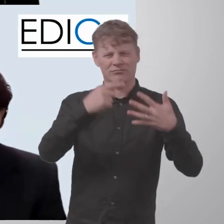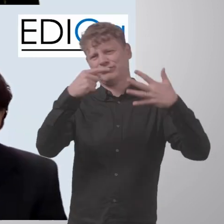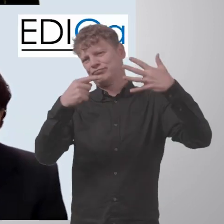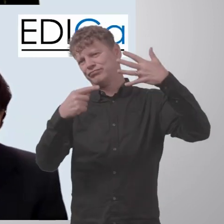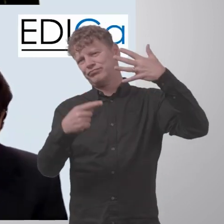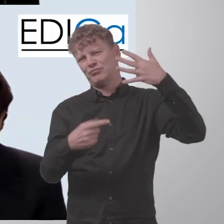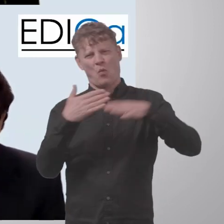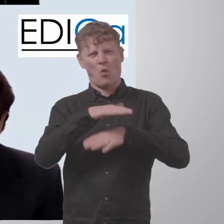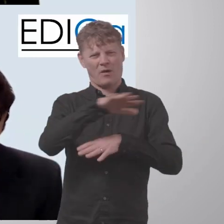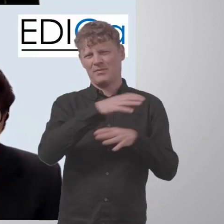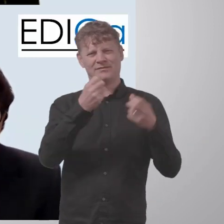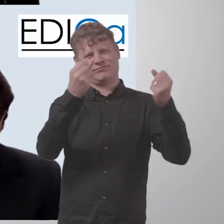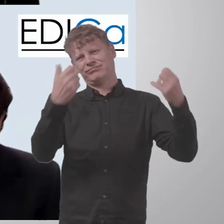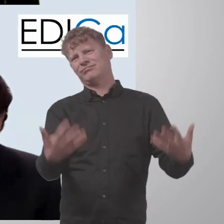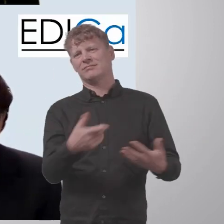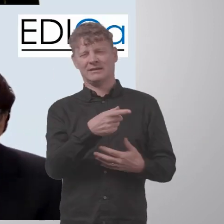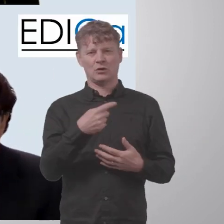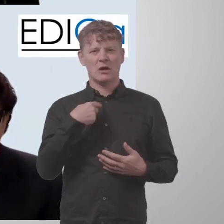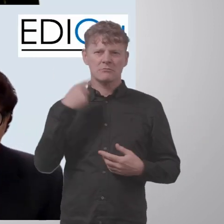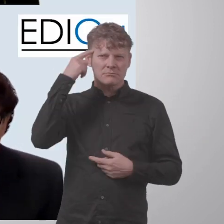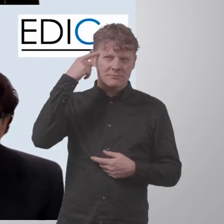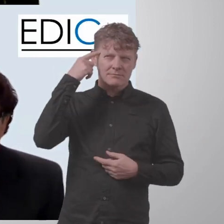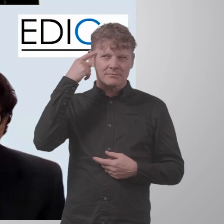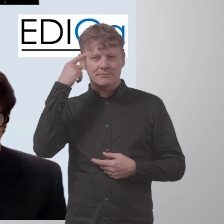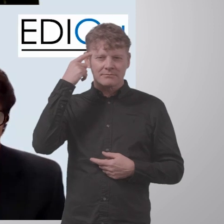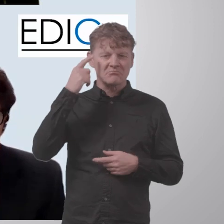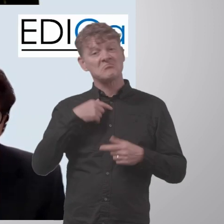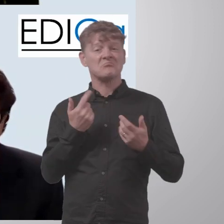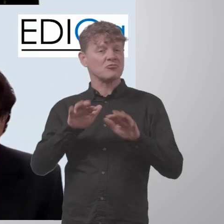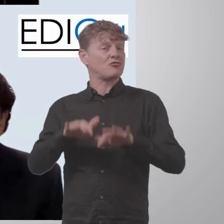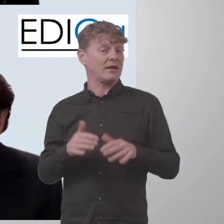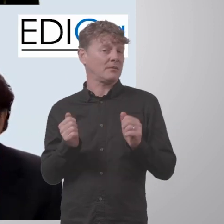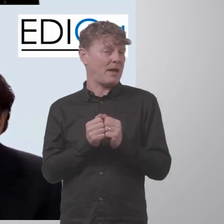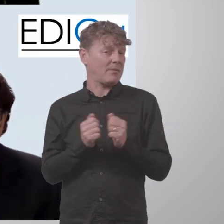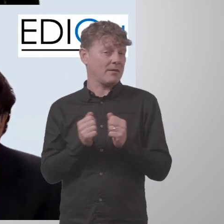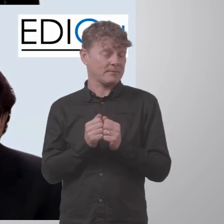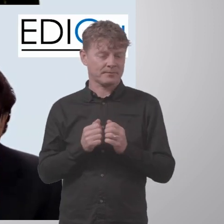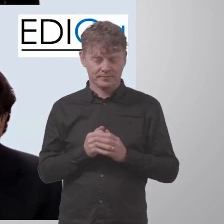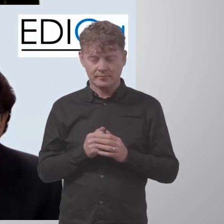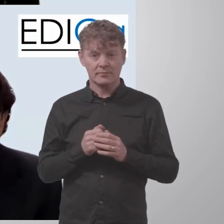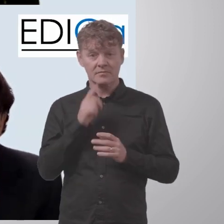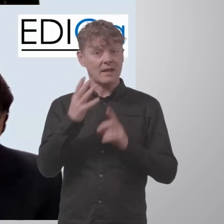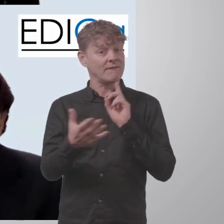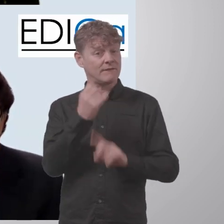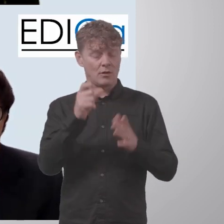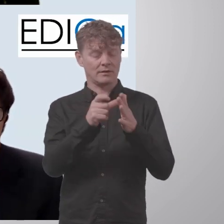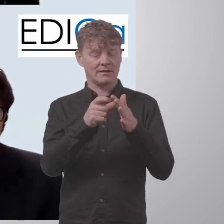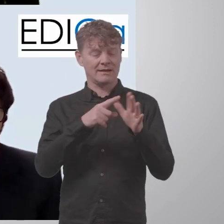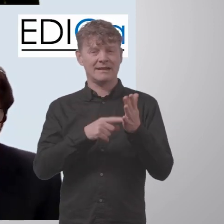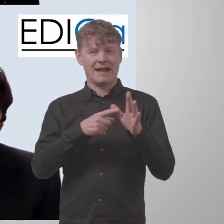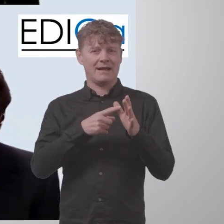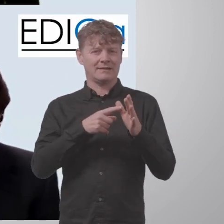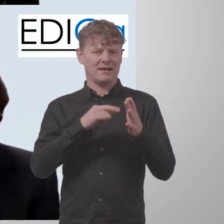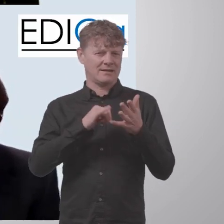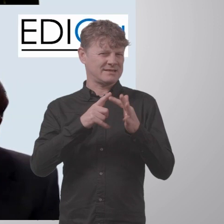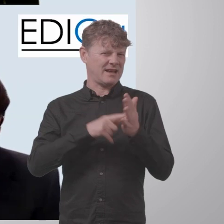that got me interested in thinking about writing a paper on it. I did find a data set, secondary data set, looking at the qualitative